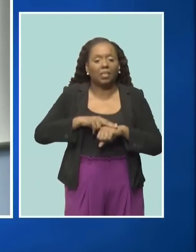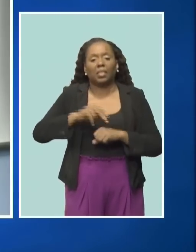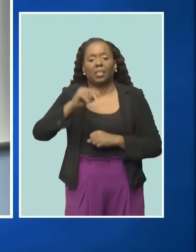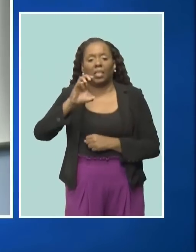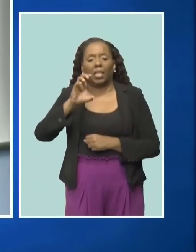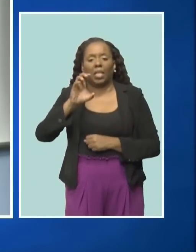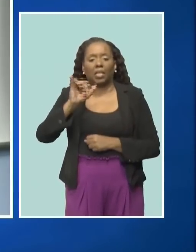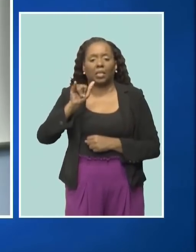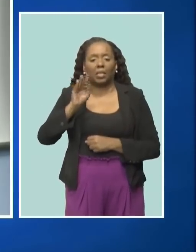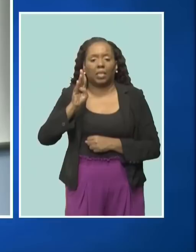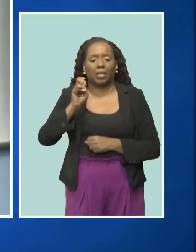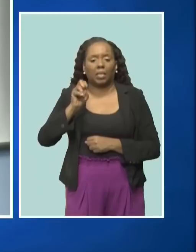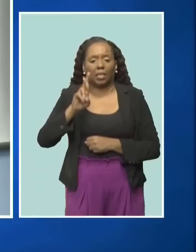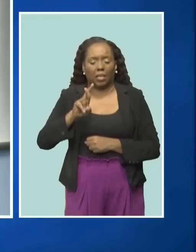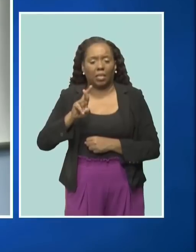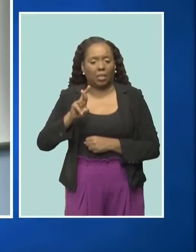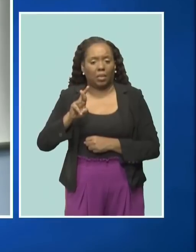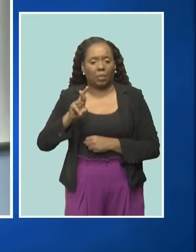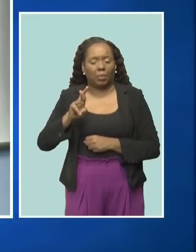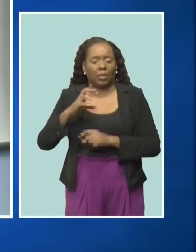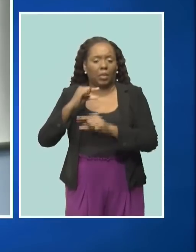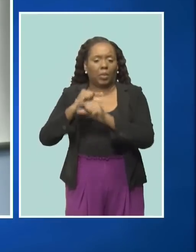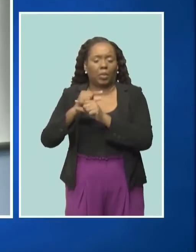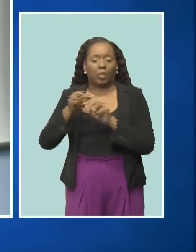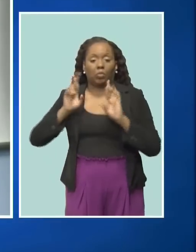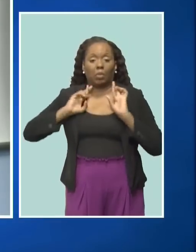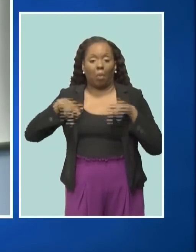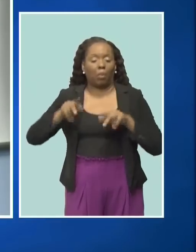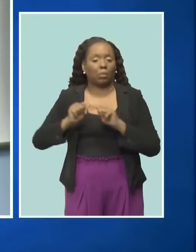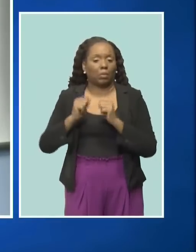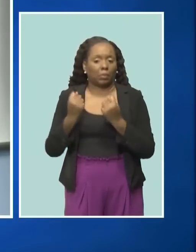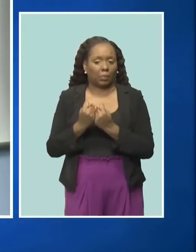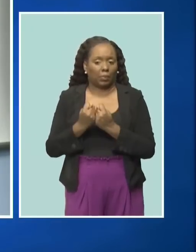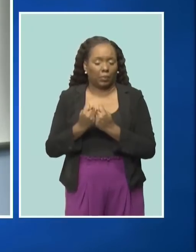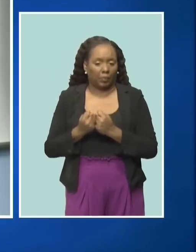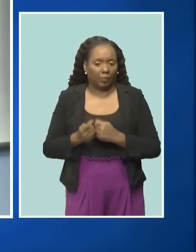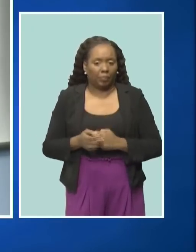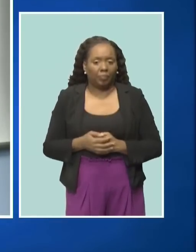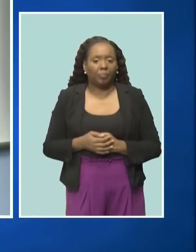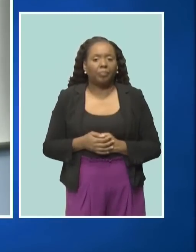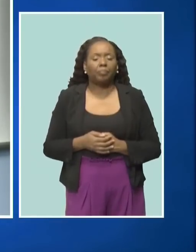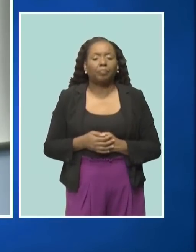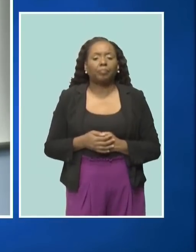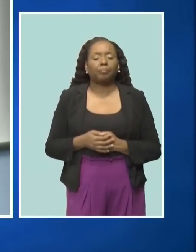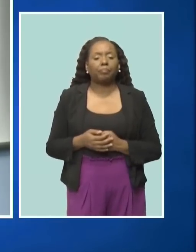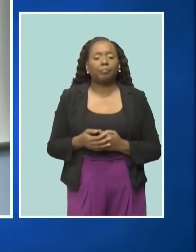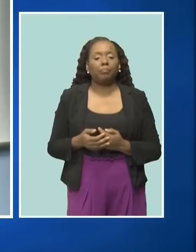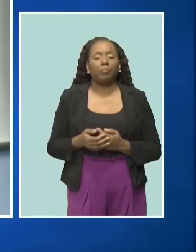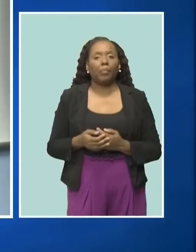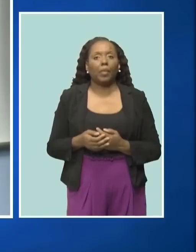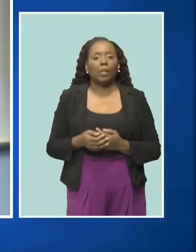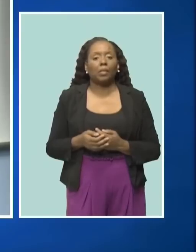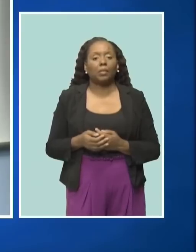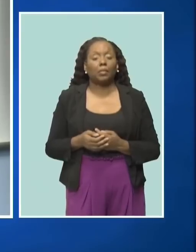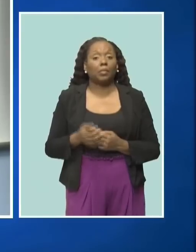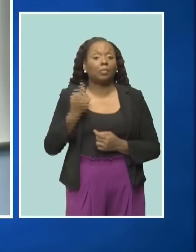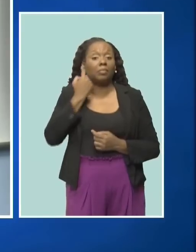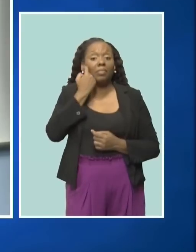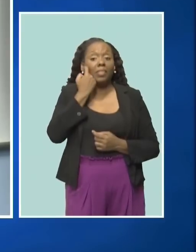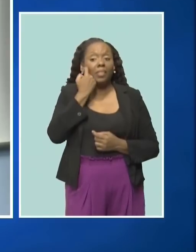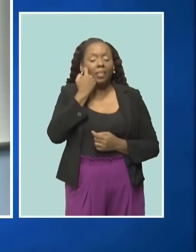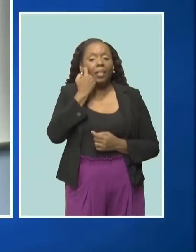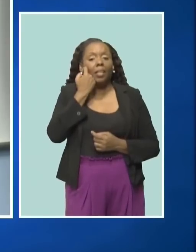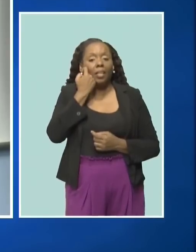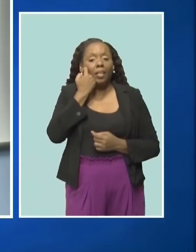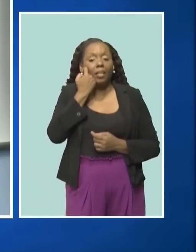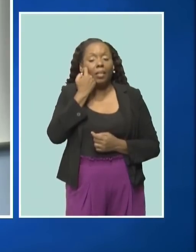cybersecurity incident response team. Again, the lesson that we've learned in the most recent incidents is that